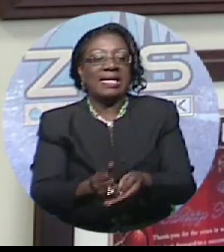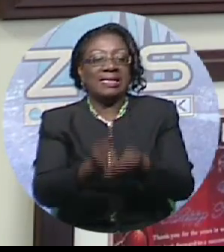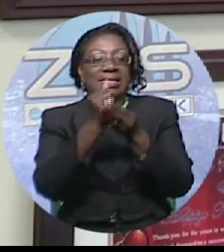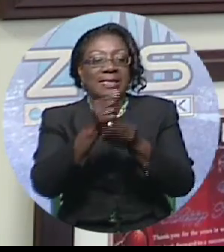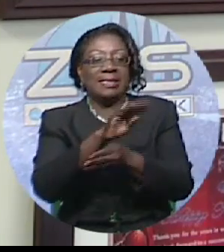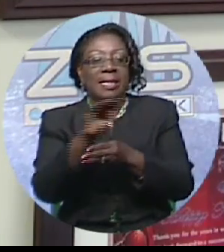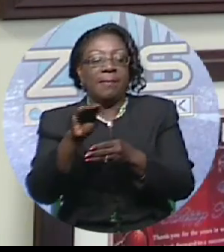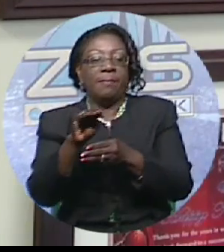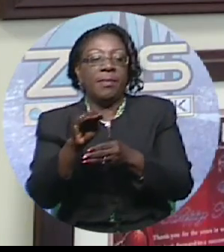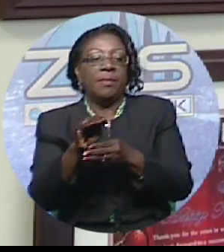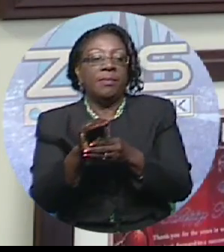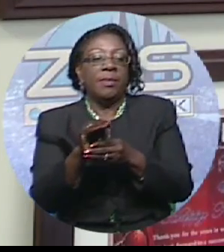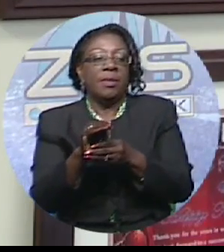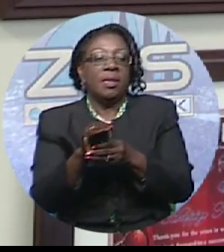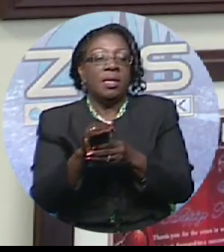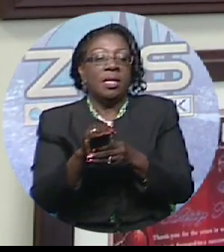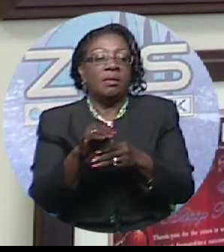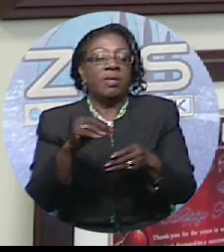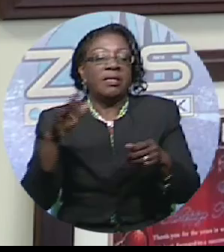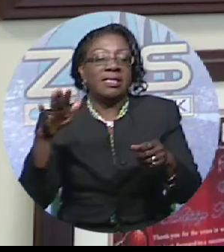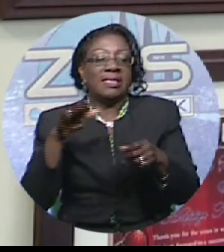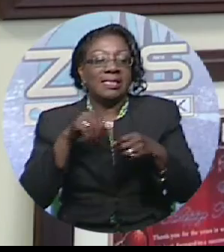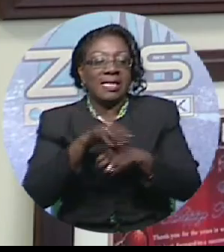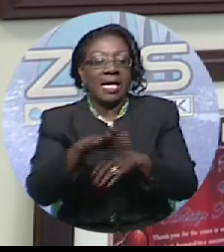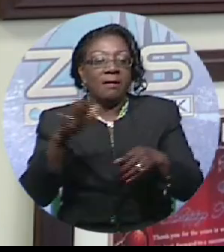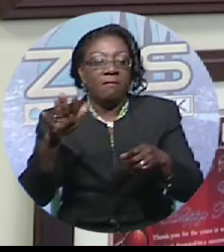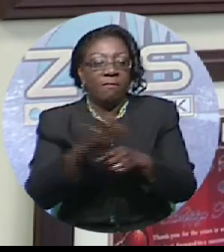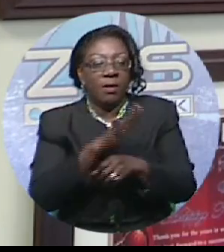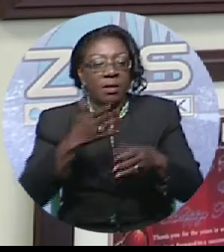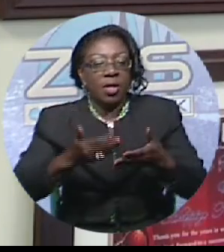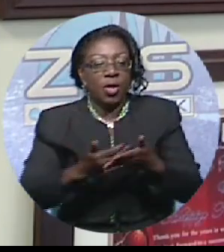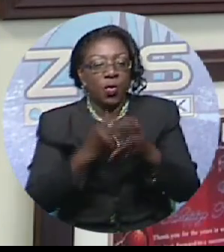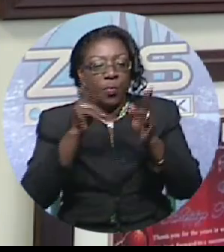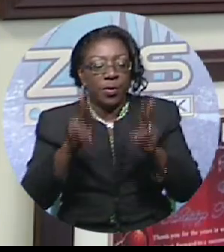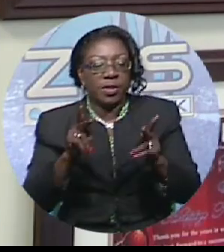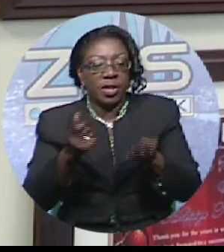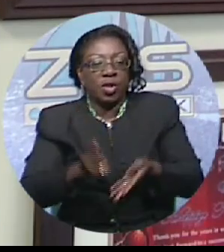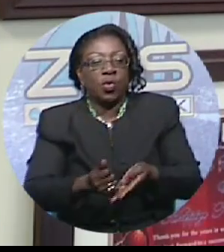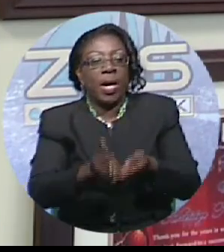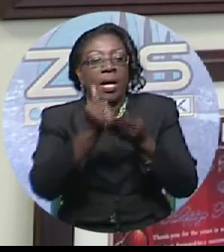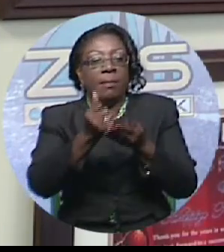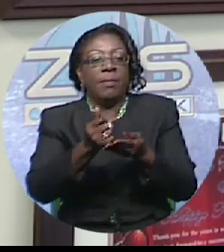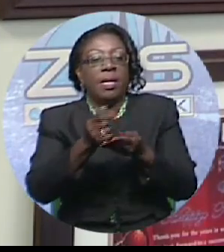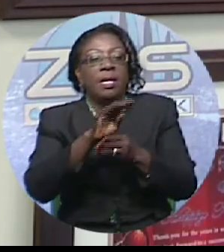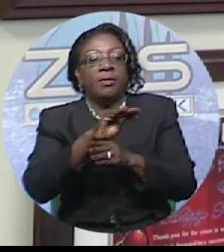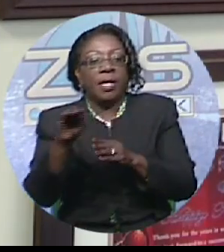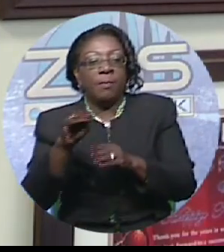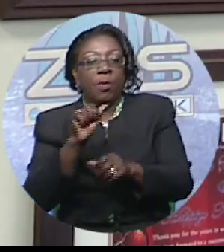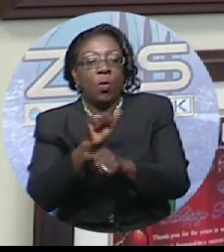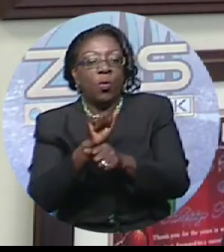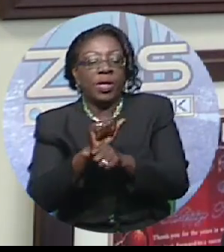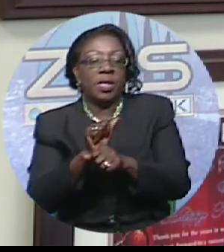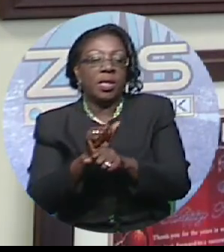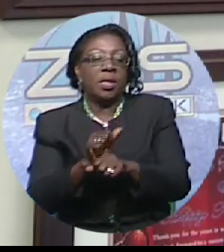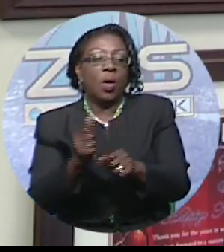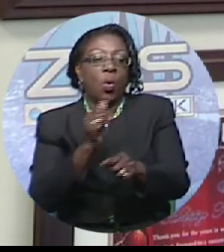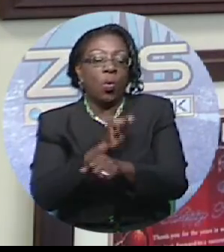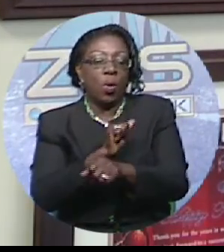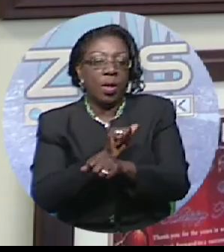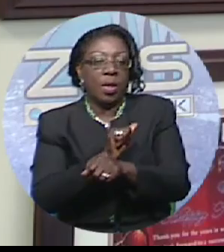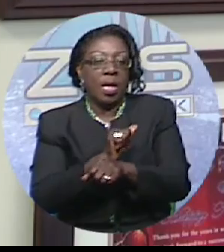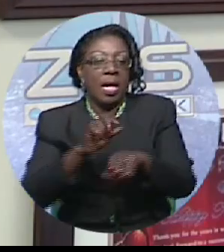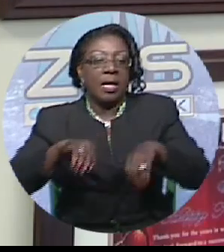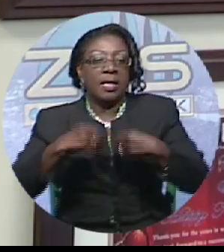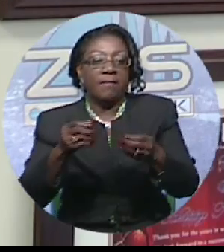islands if they're impacted. We need to send full teams in there to relieve the council members, the local disaster committees, and even